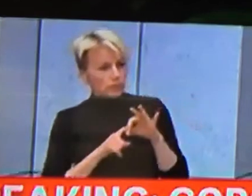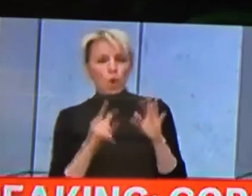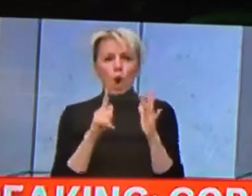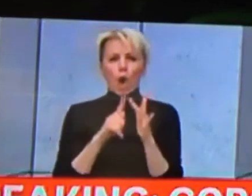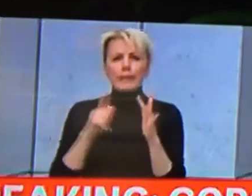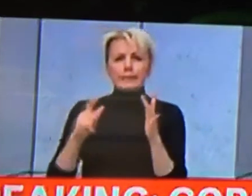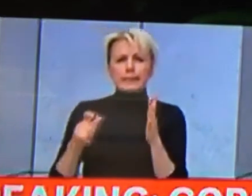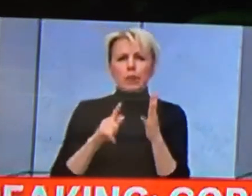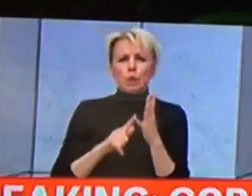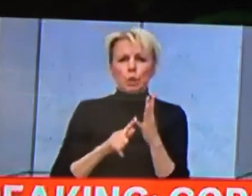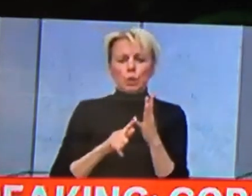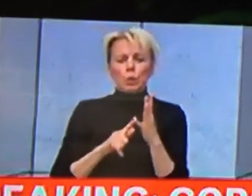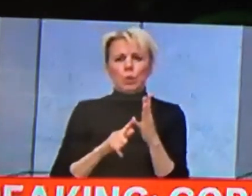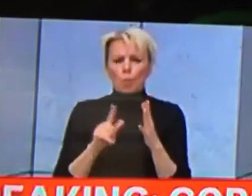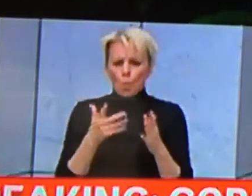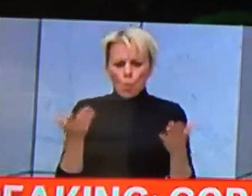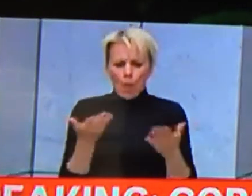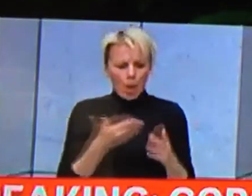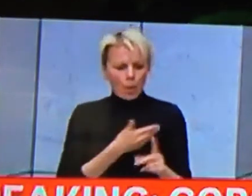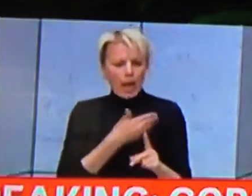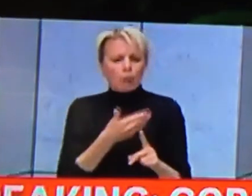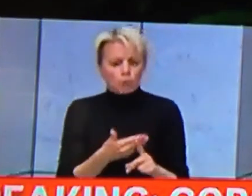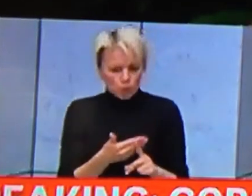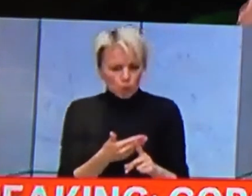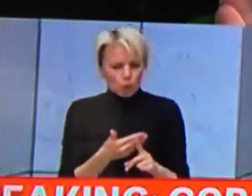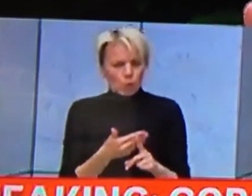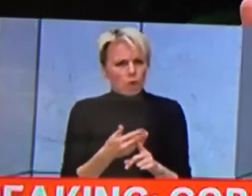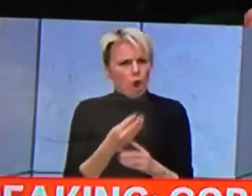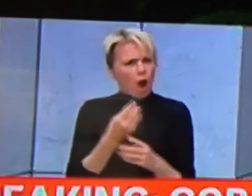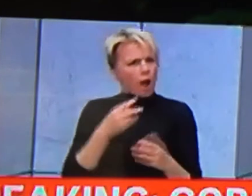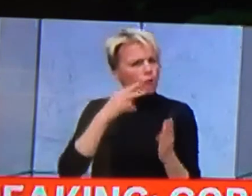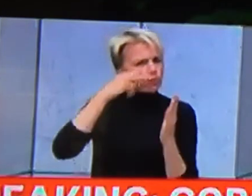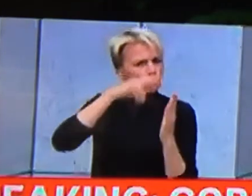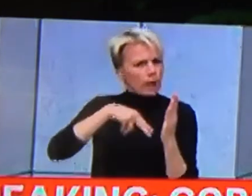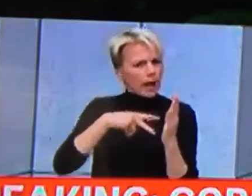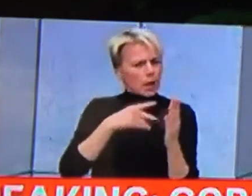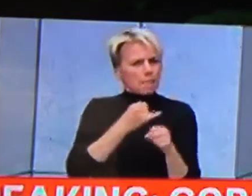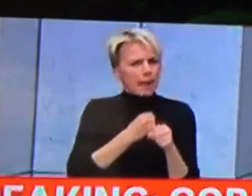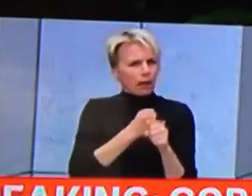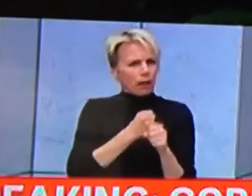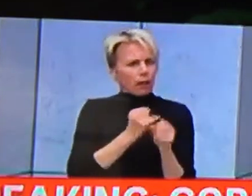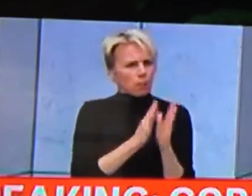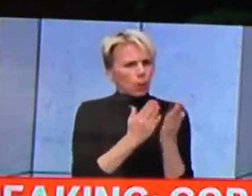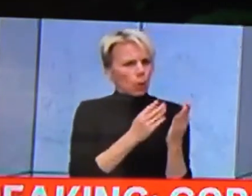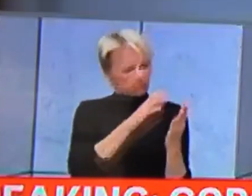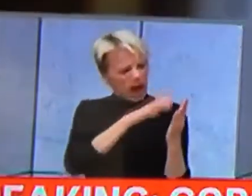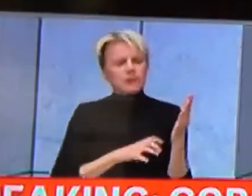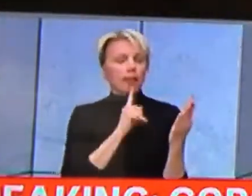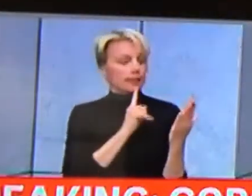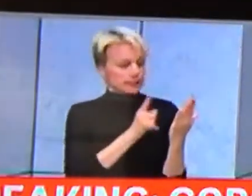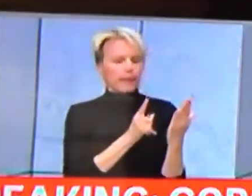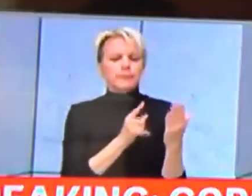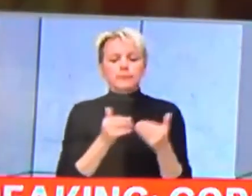increasing capacity? The Medical Journal of Australia says we may be 10 days away from hitting capacity around the country. I think that